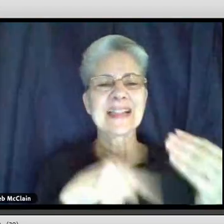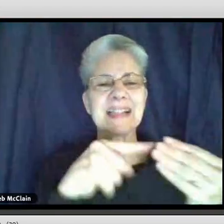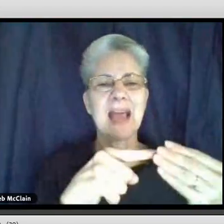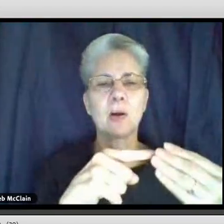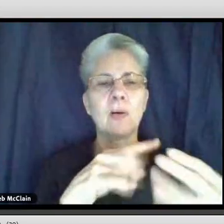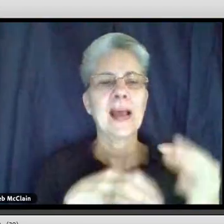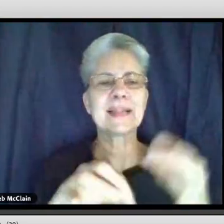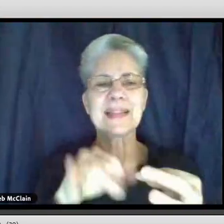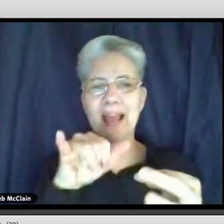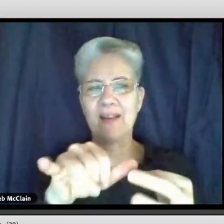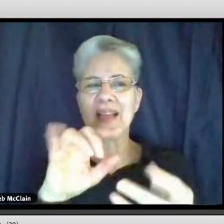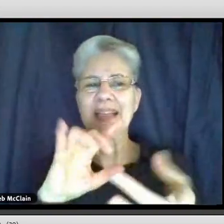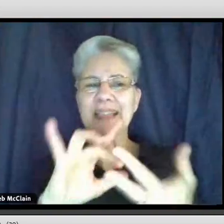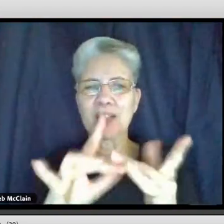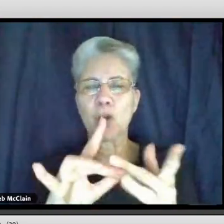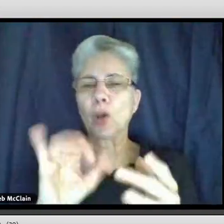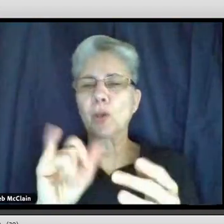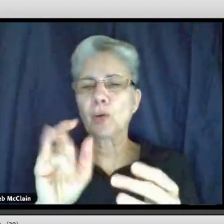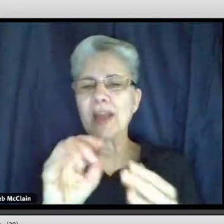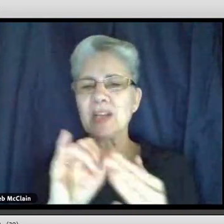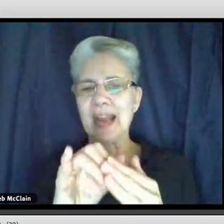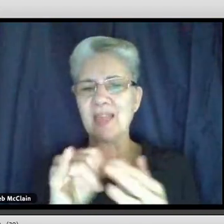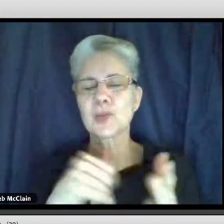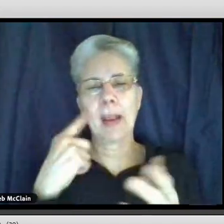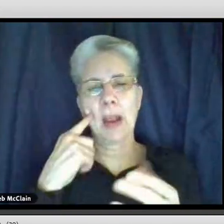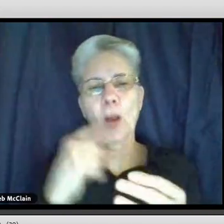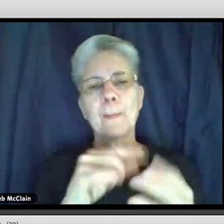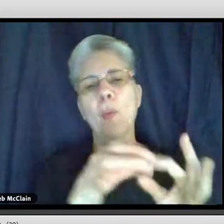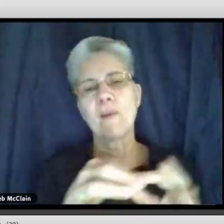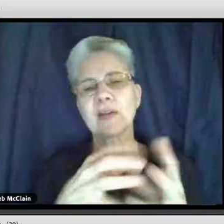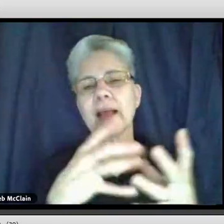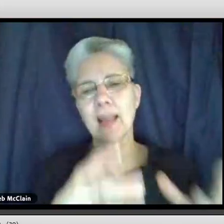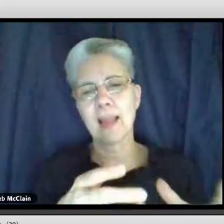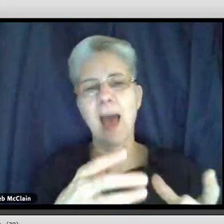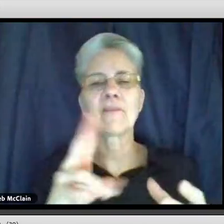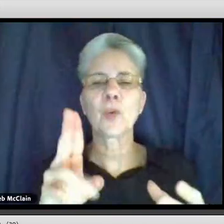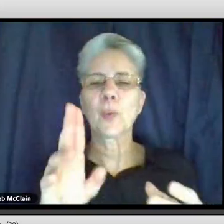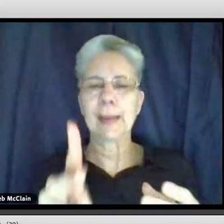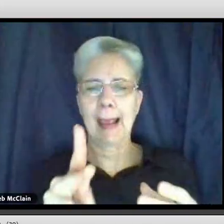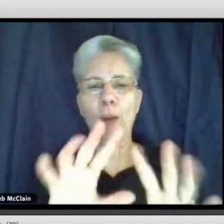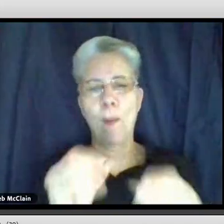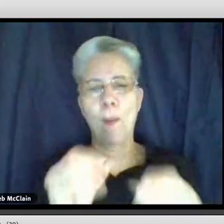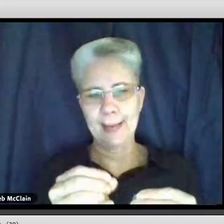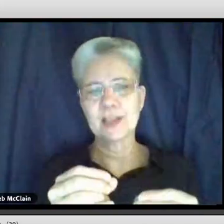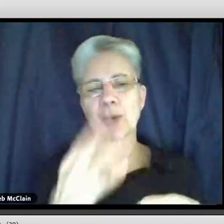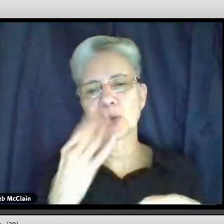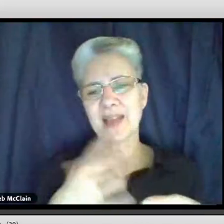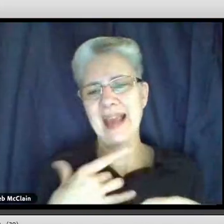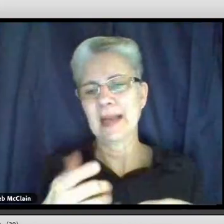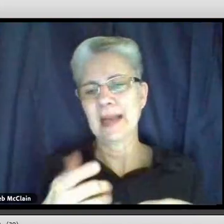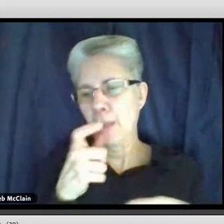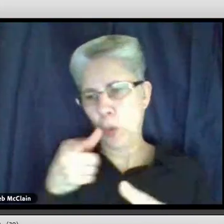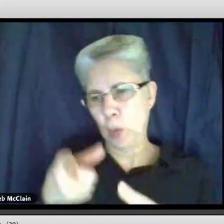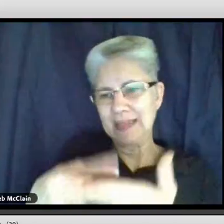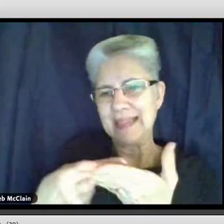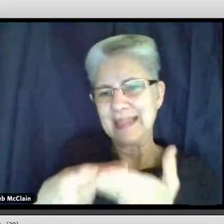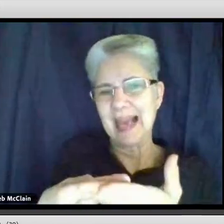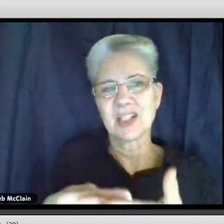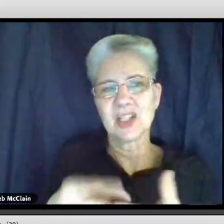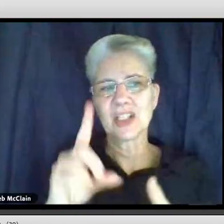digital curation. So in this section, you're going to hear me reference a lot of United Kingdom organizations because they tend to be who's discussing